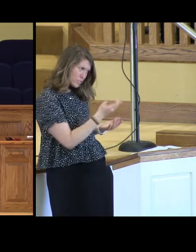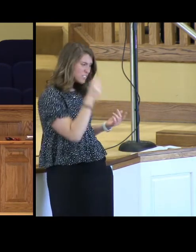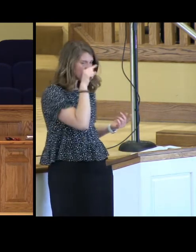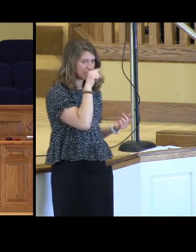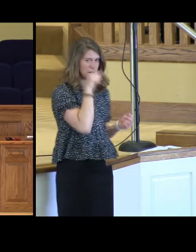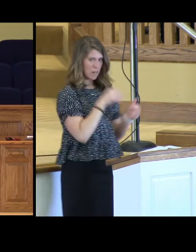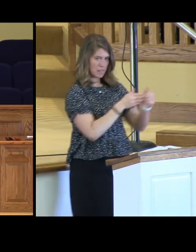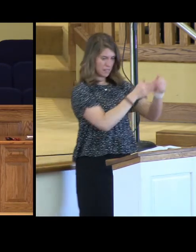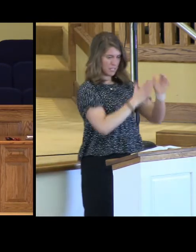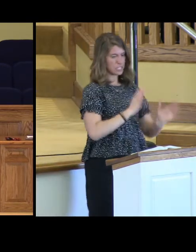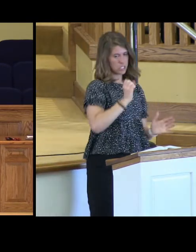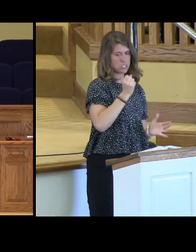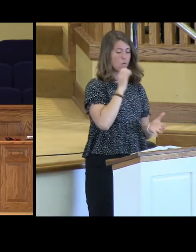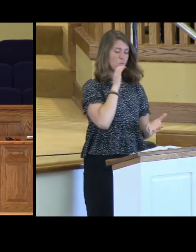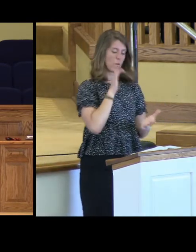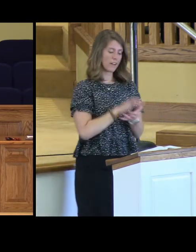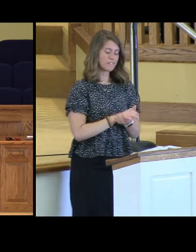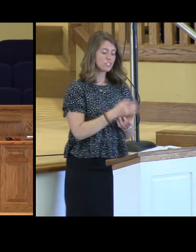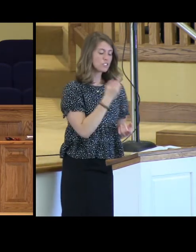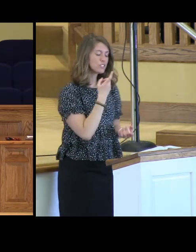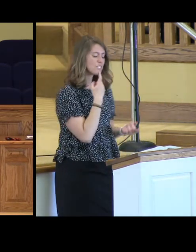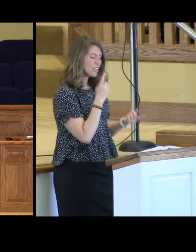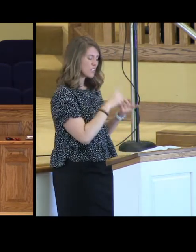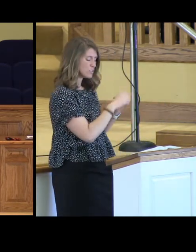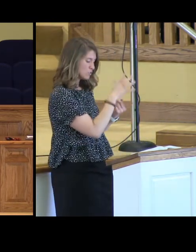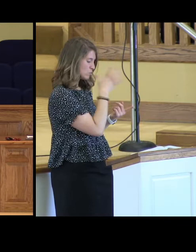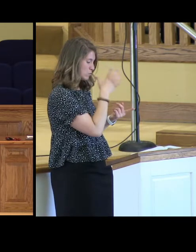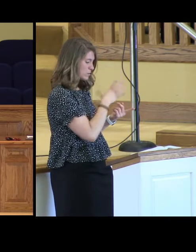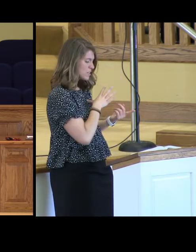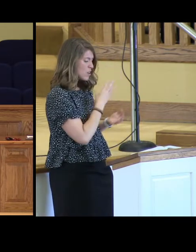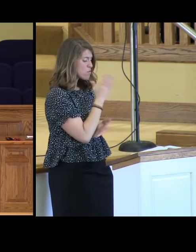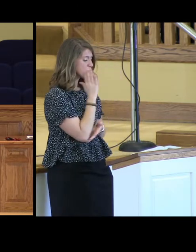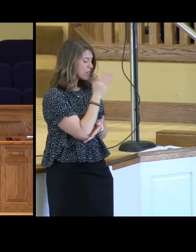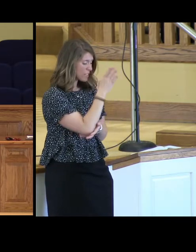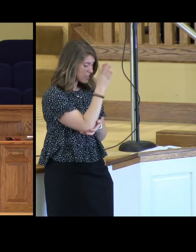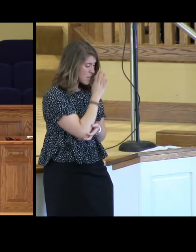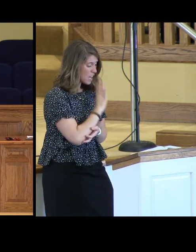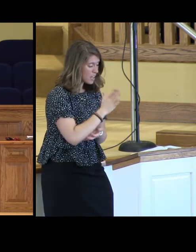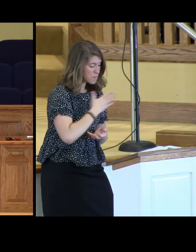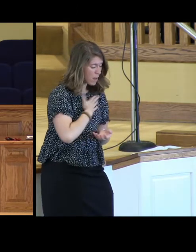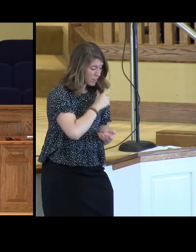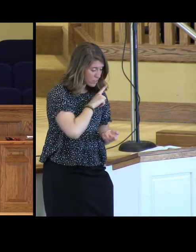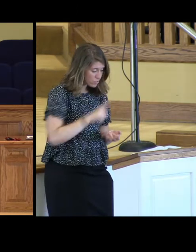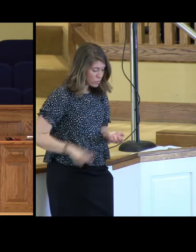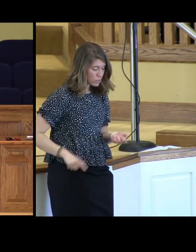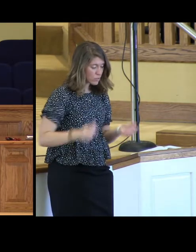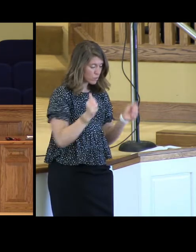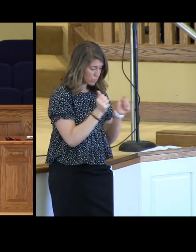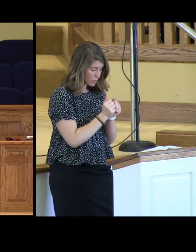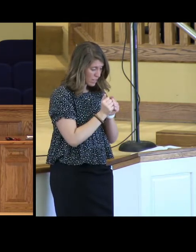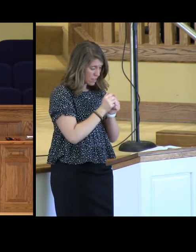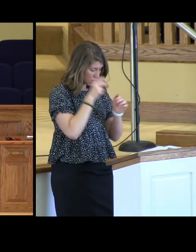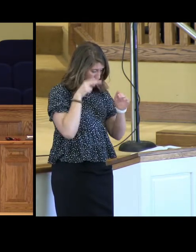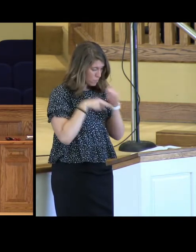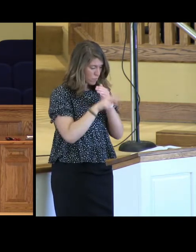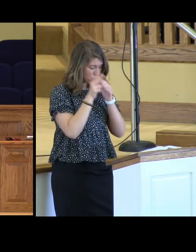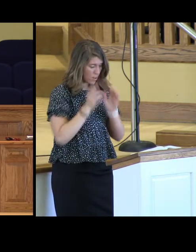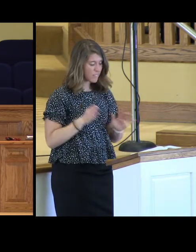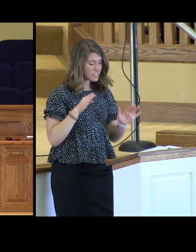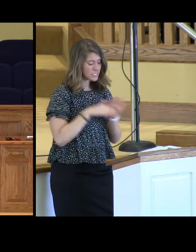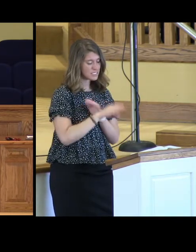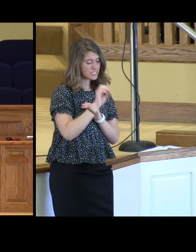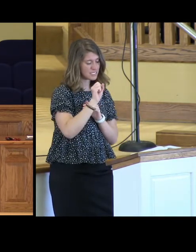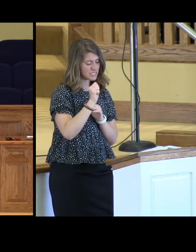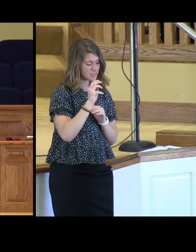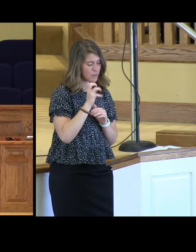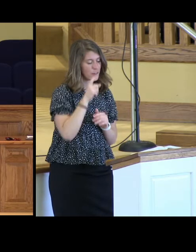leader's wife. And she said unto her mistress, would God my Lord were with the prophet that is in Samaria, for